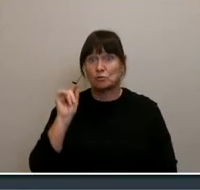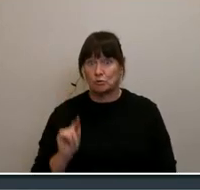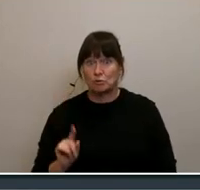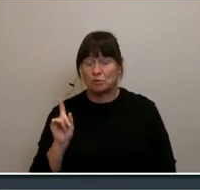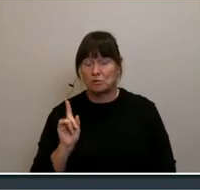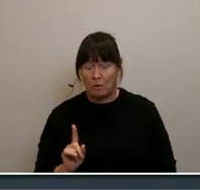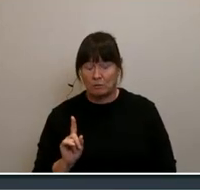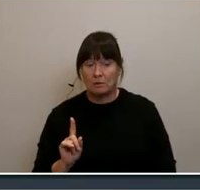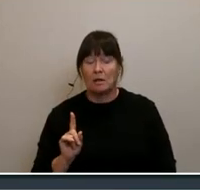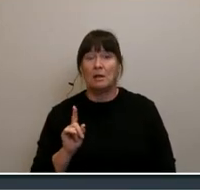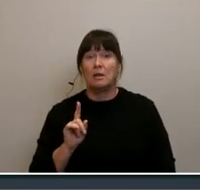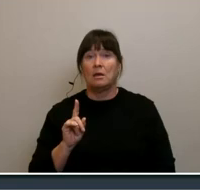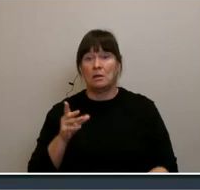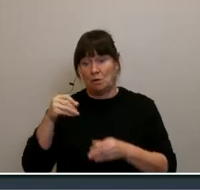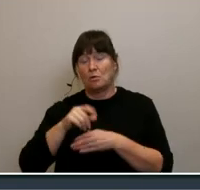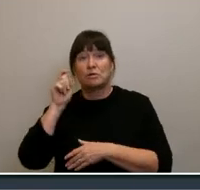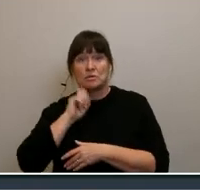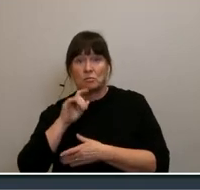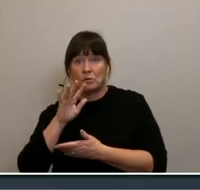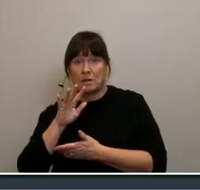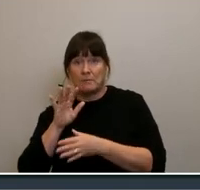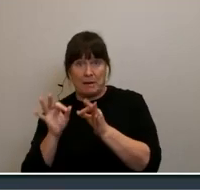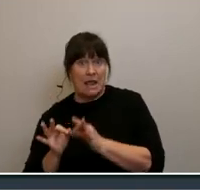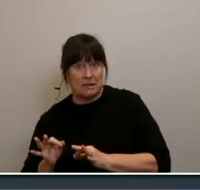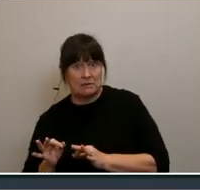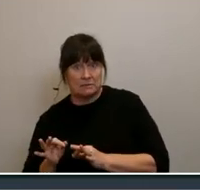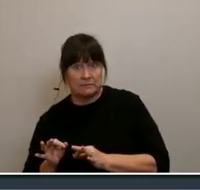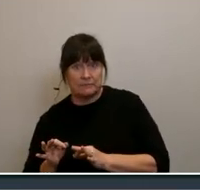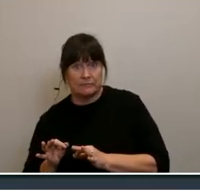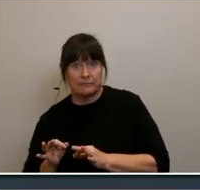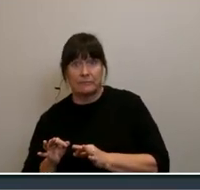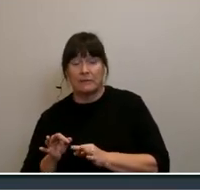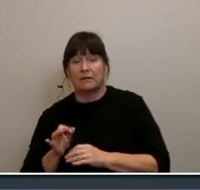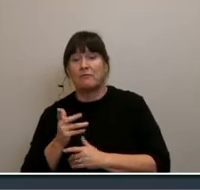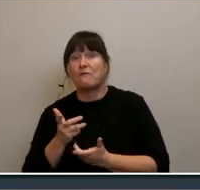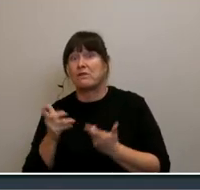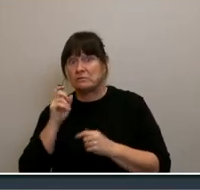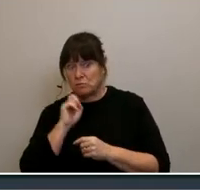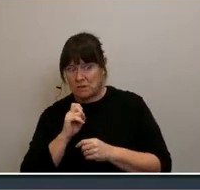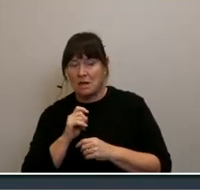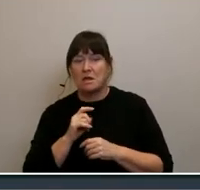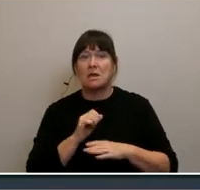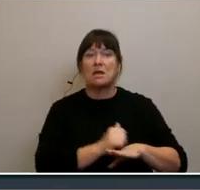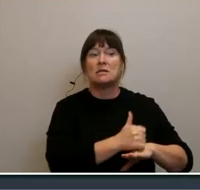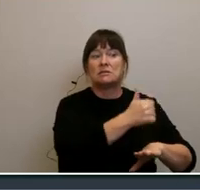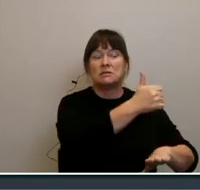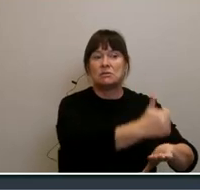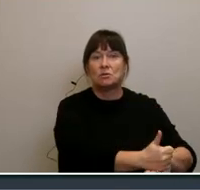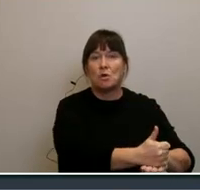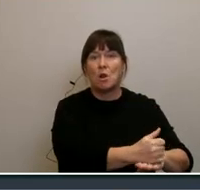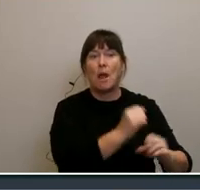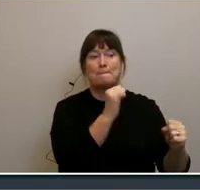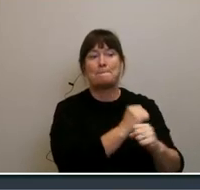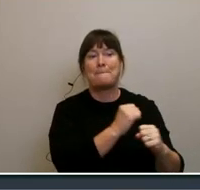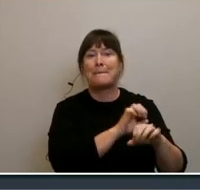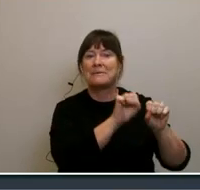of its water scheme, its freshwater mitigation scheme, is to install a